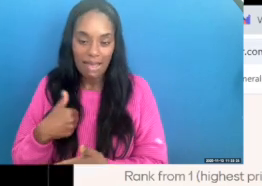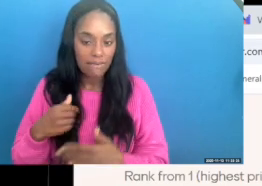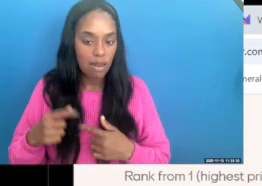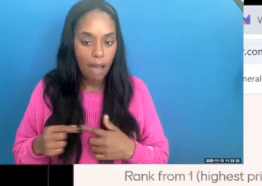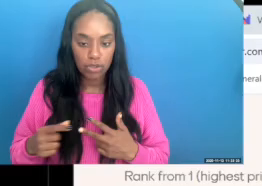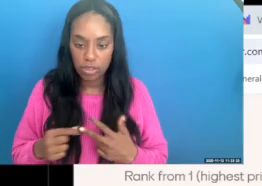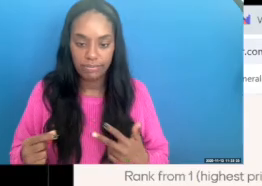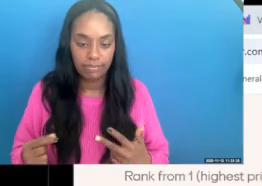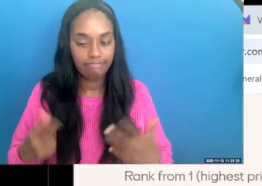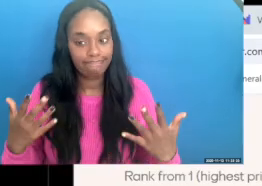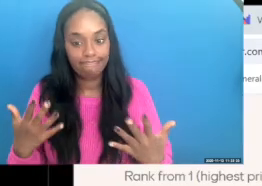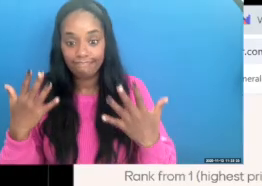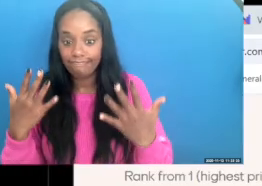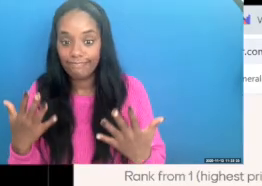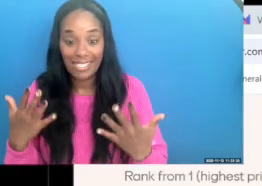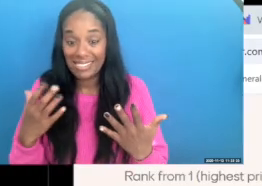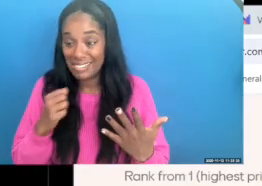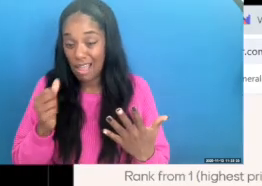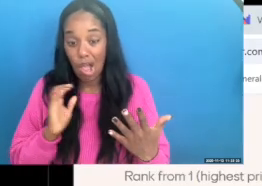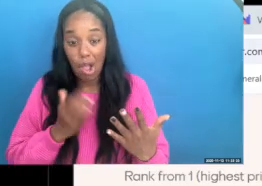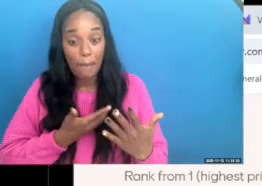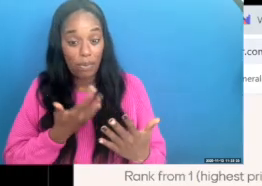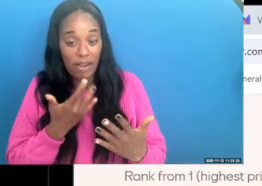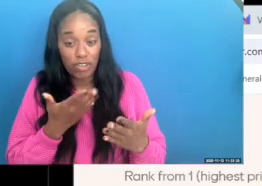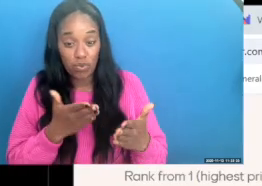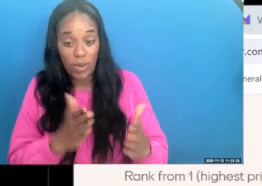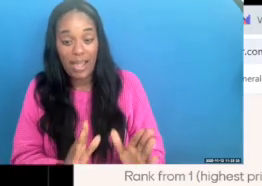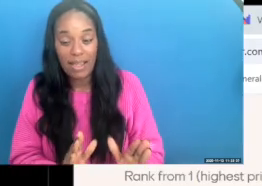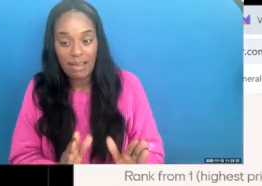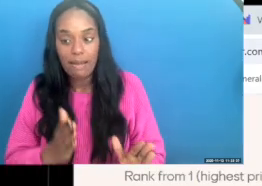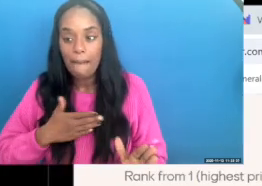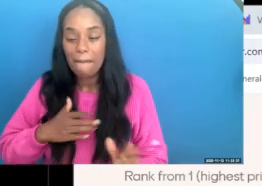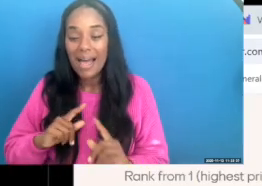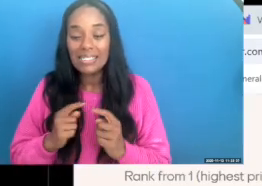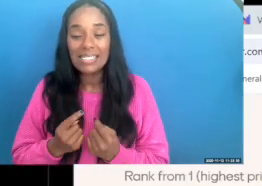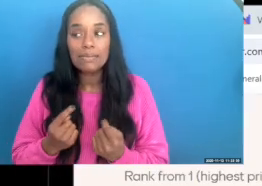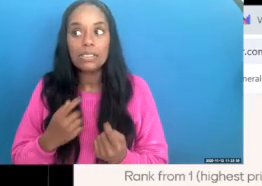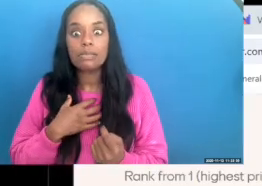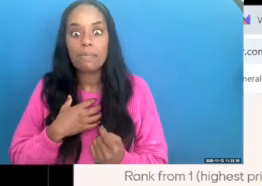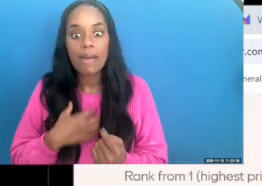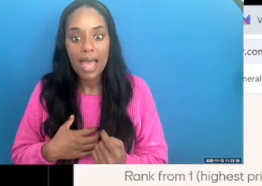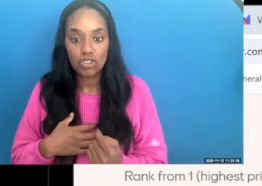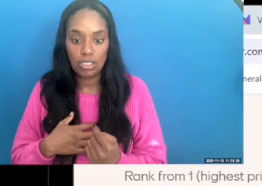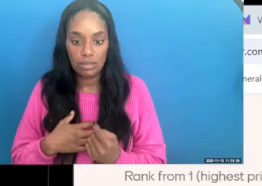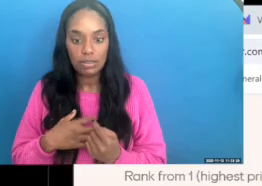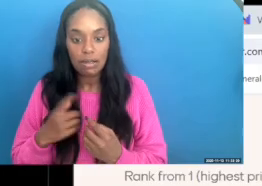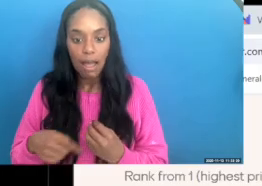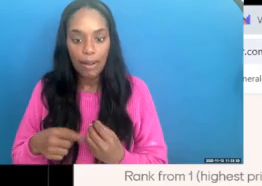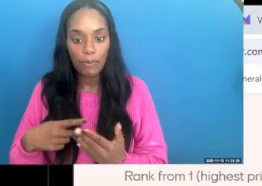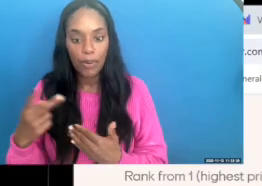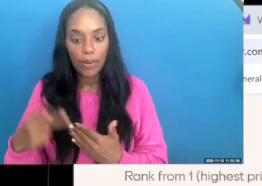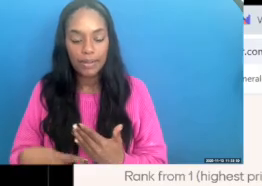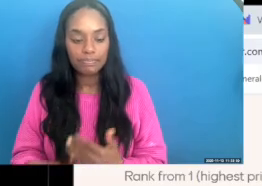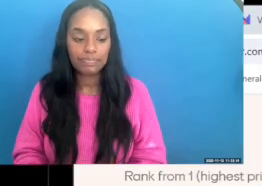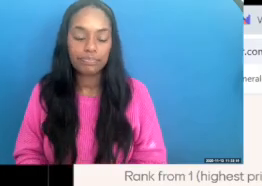legislature to move available funds. We did not have an option to do that. And it's unfortunate. It's not the direction that we would have